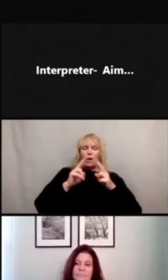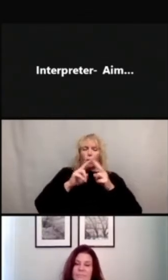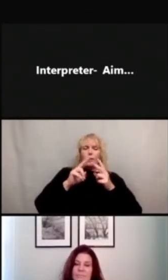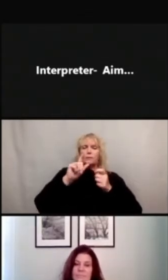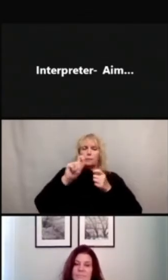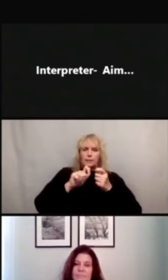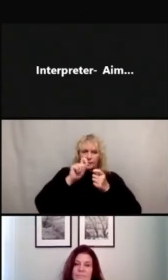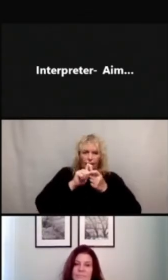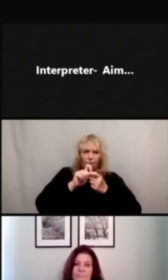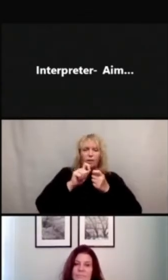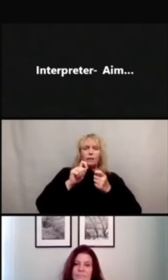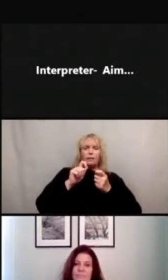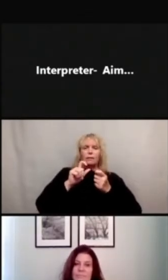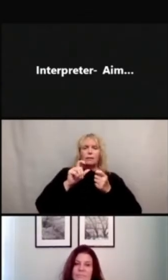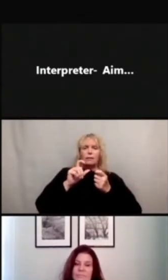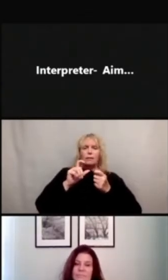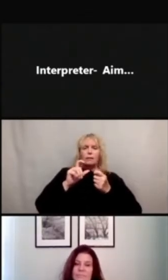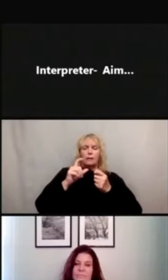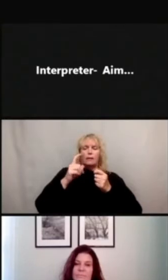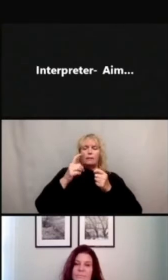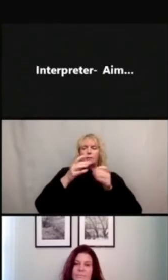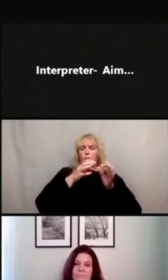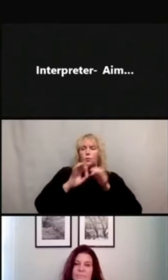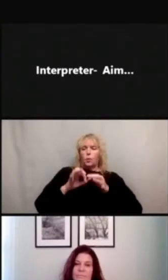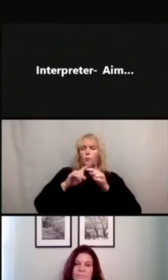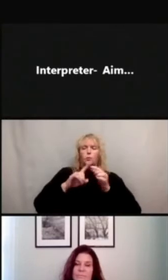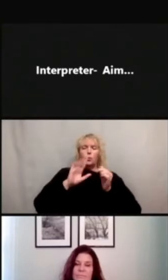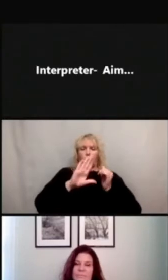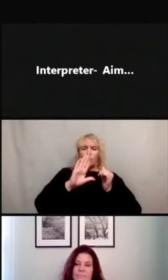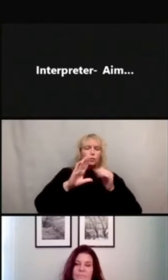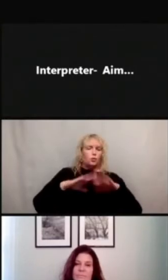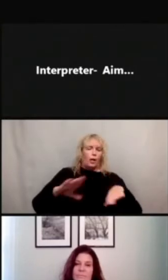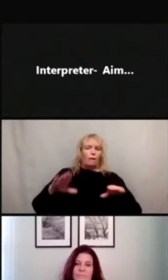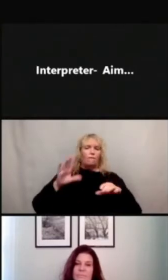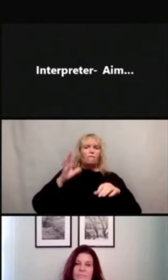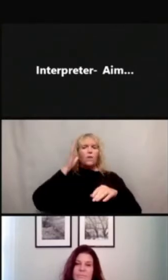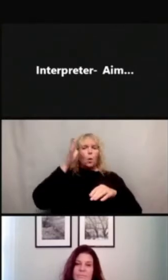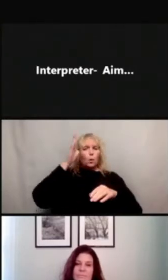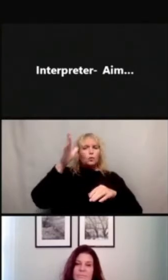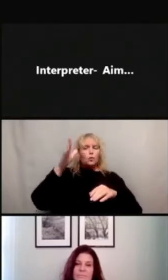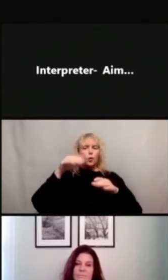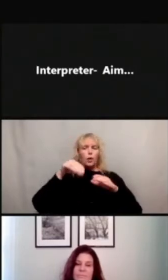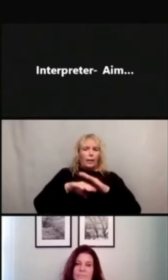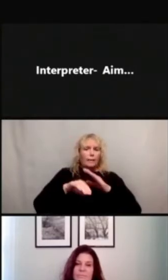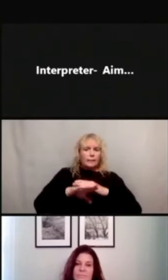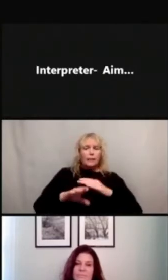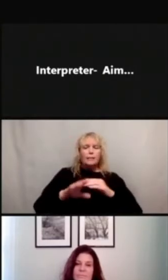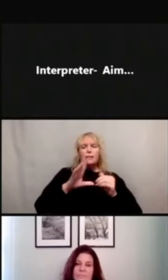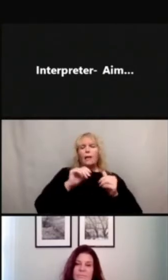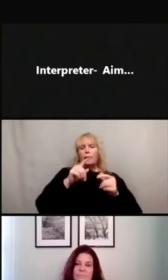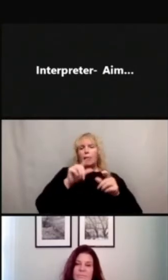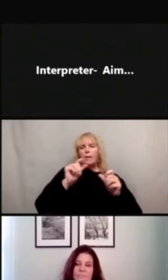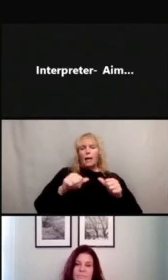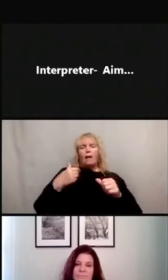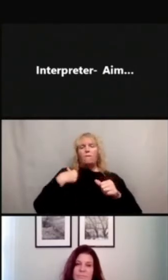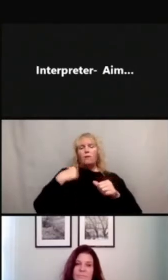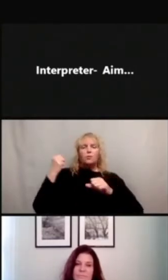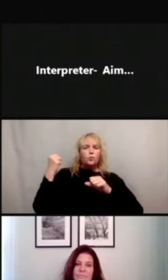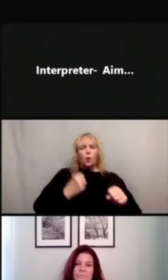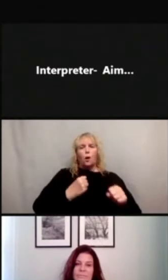determinant of a child's future academic success. So this really speaks to the strong intergenerational